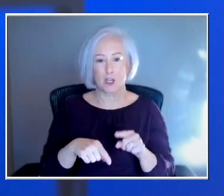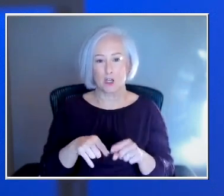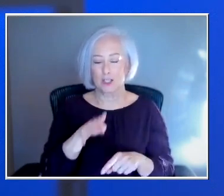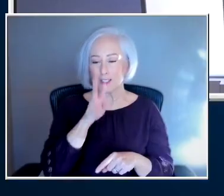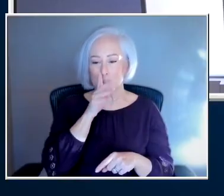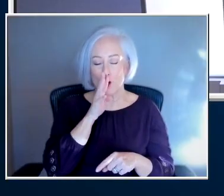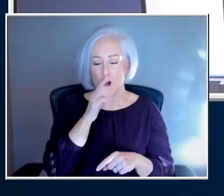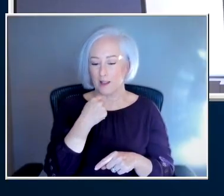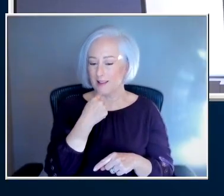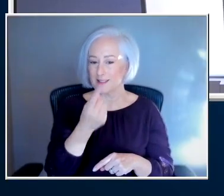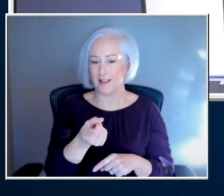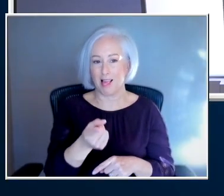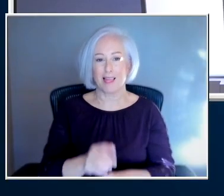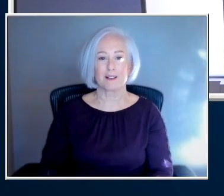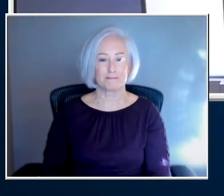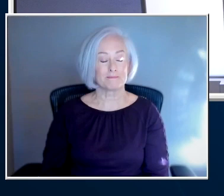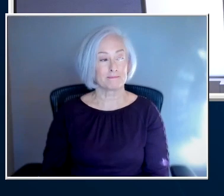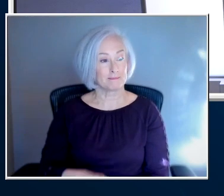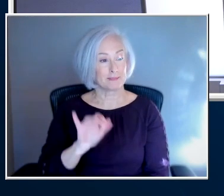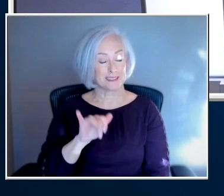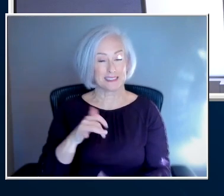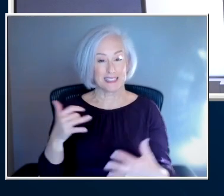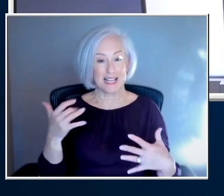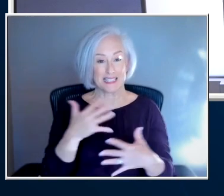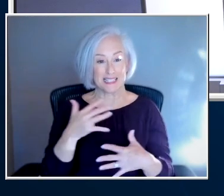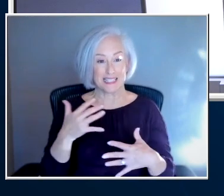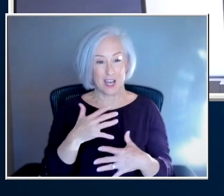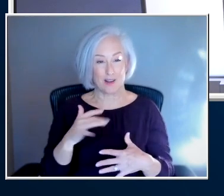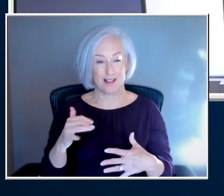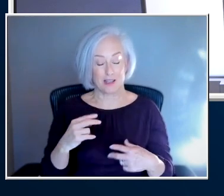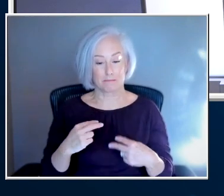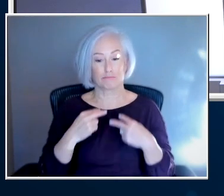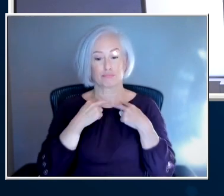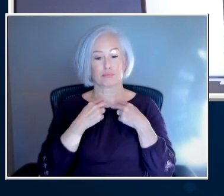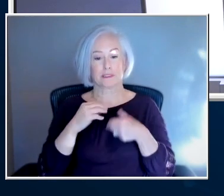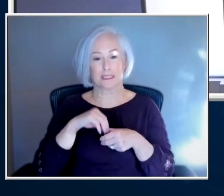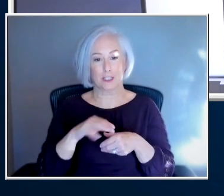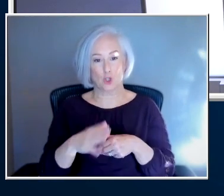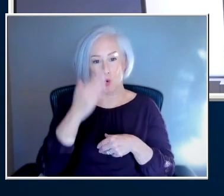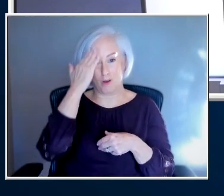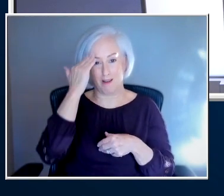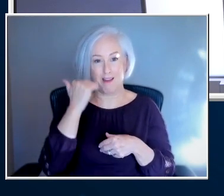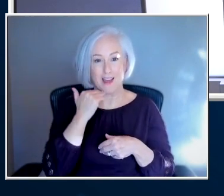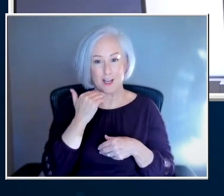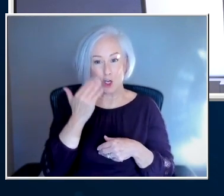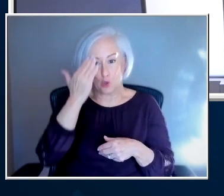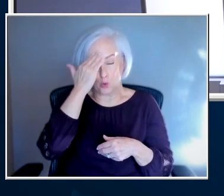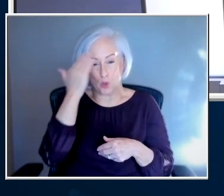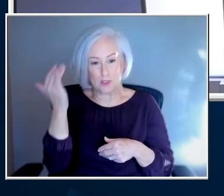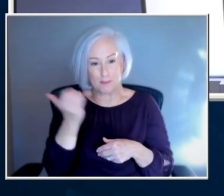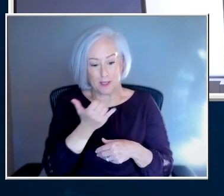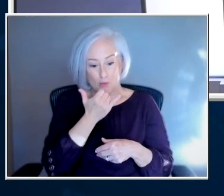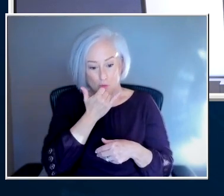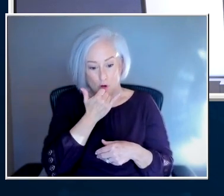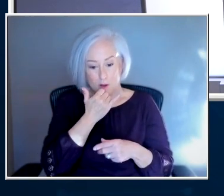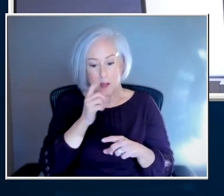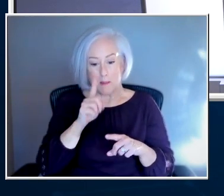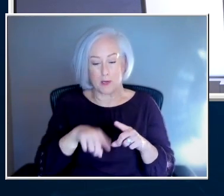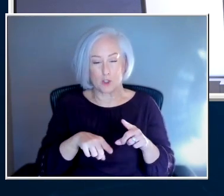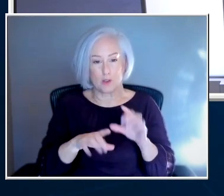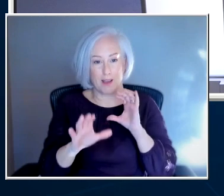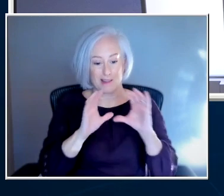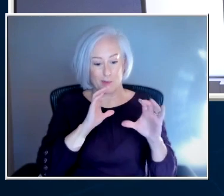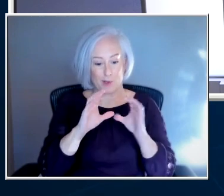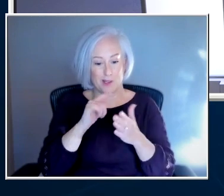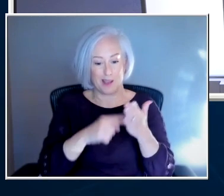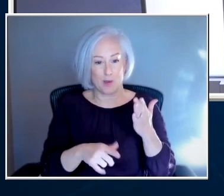that's really frightening. It's almost like you're kind of trapped in your own head. You know something's wrong. You're alert. You know something's wrong, but now you can't even communicate what's wrong. That's